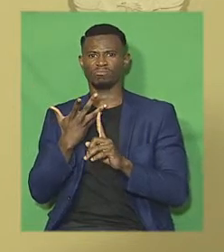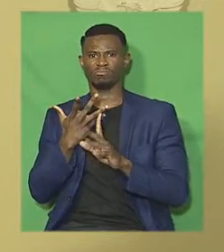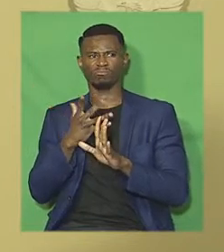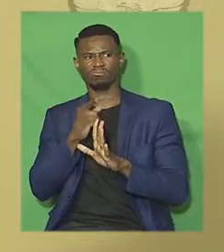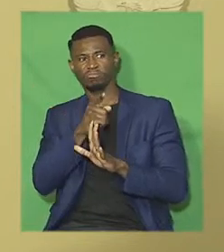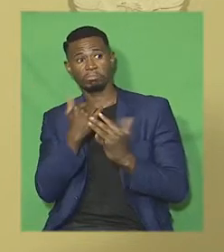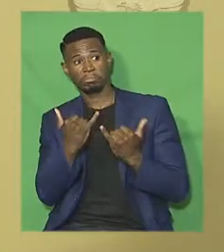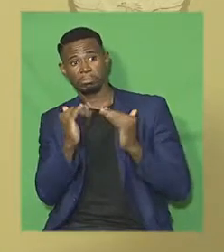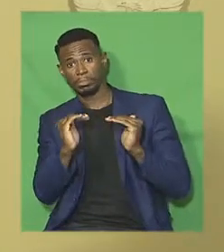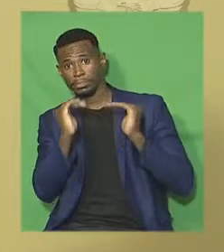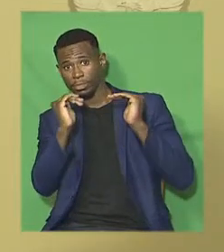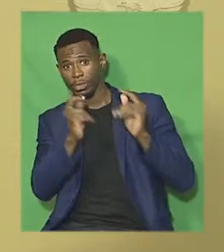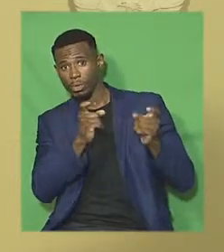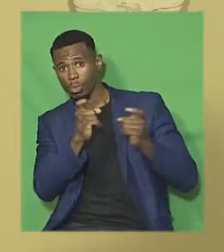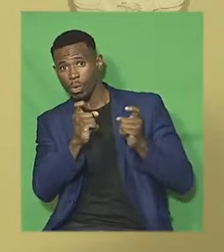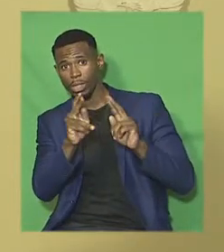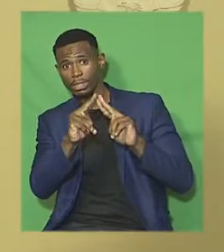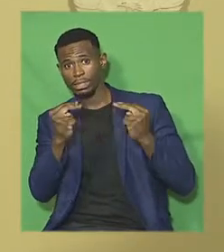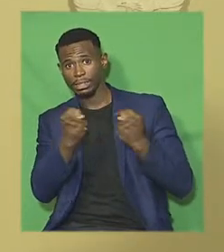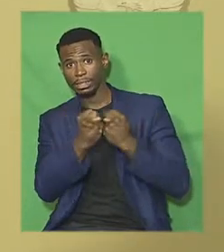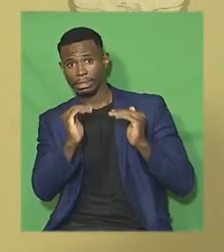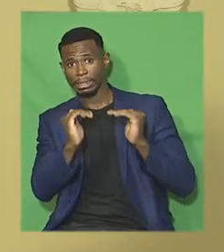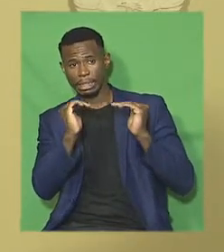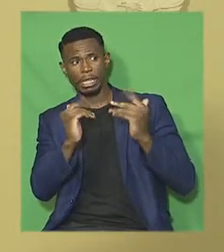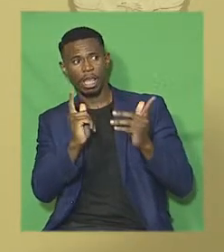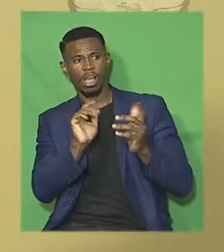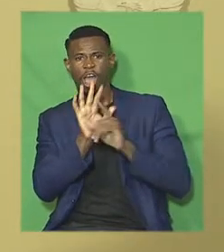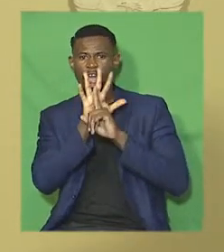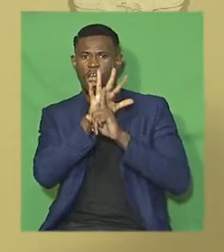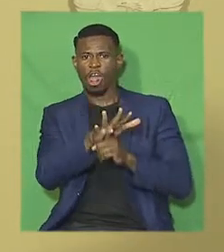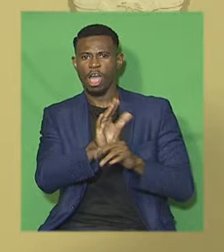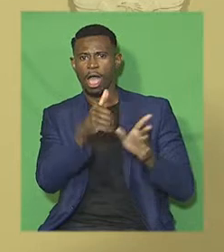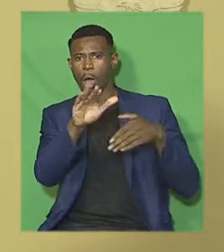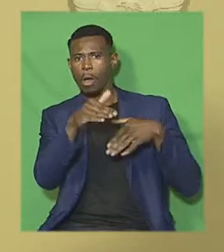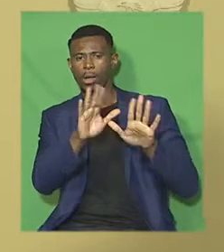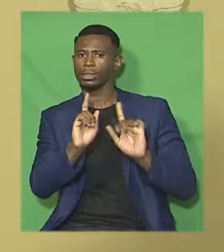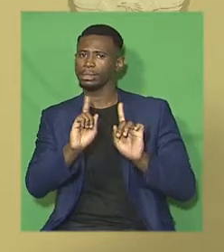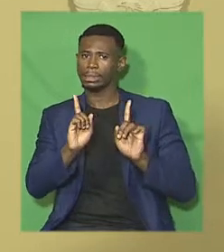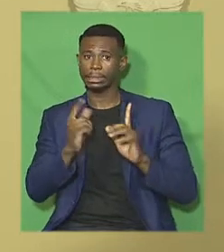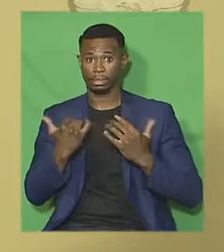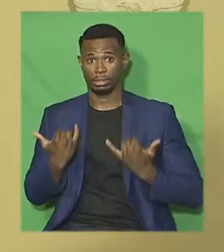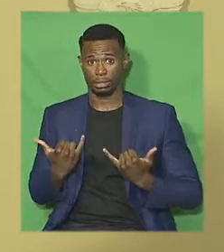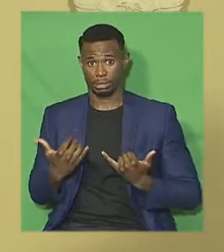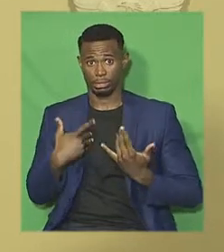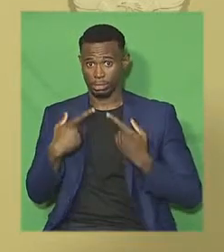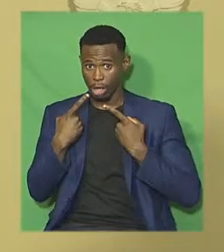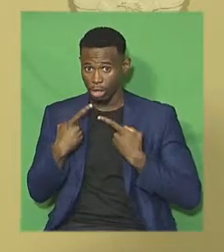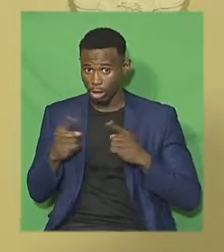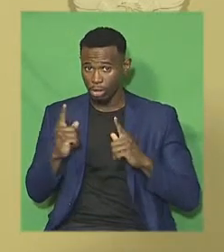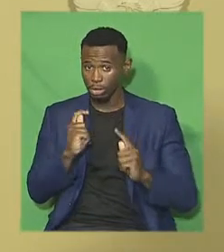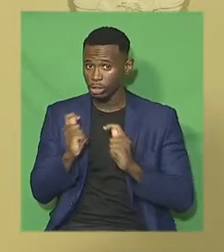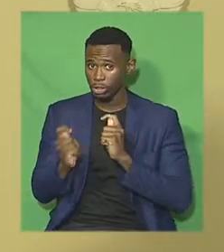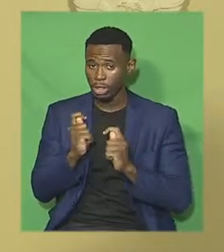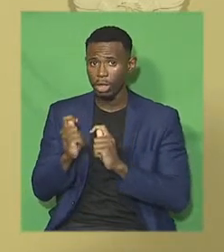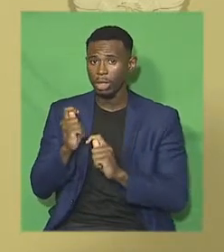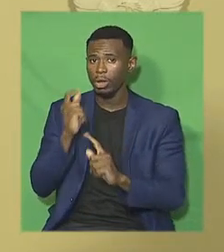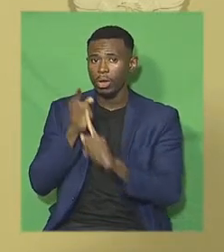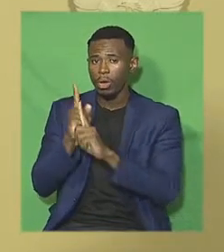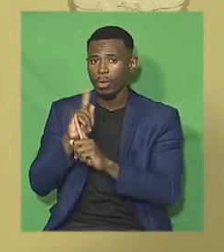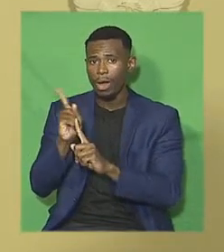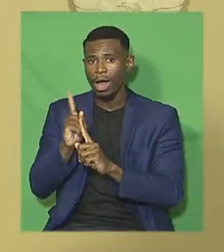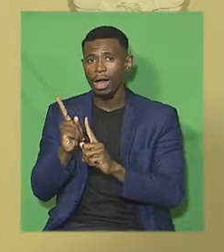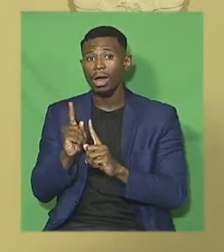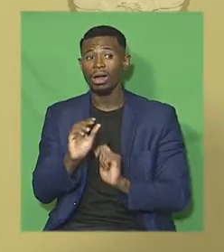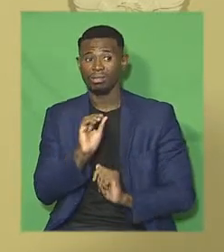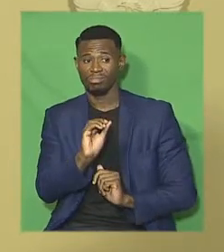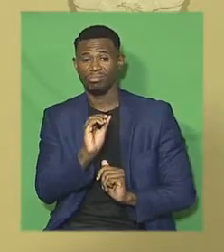executive. The changes that I'm announcing now are intended to fill vacancies that